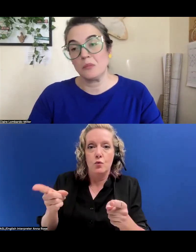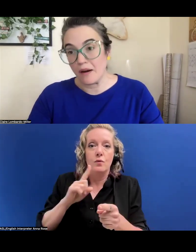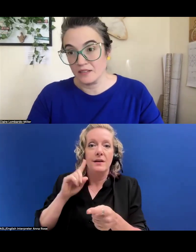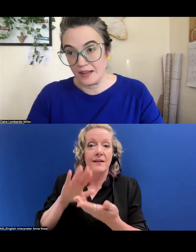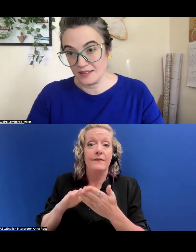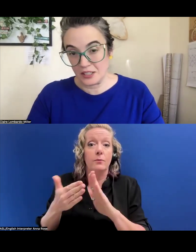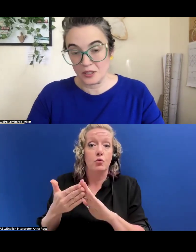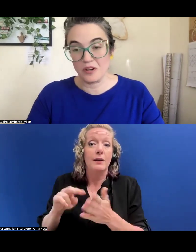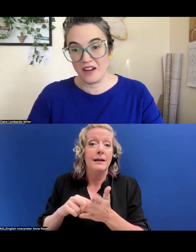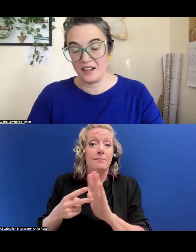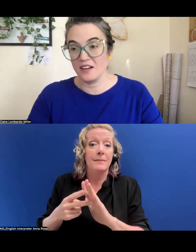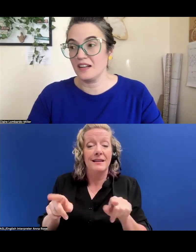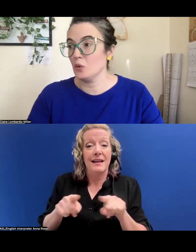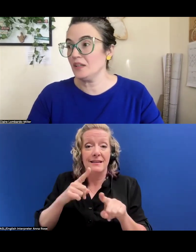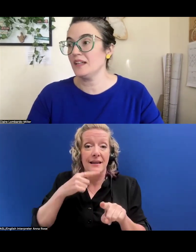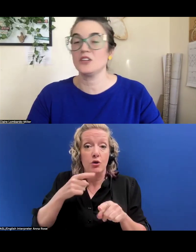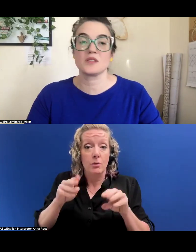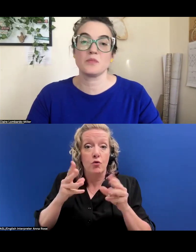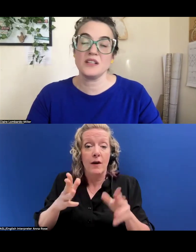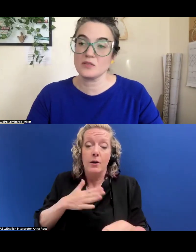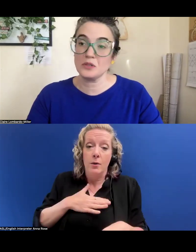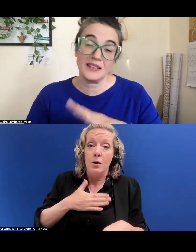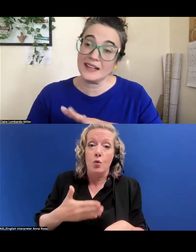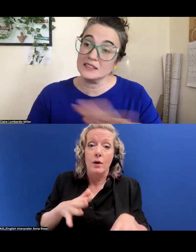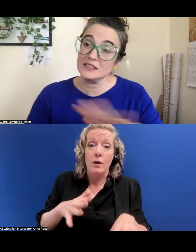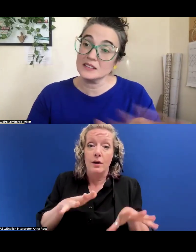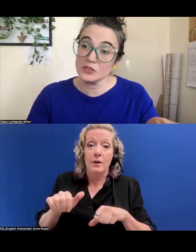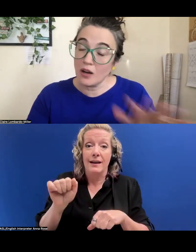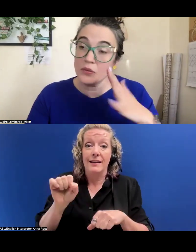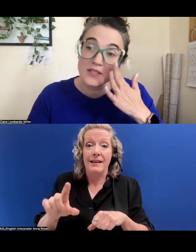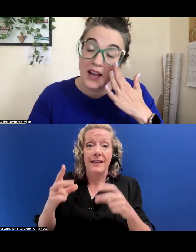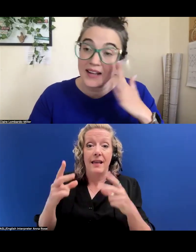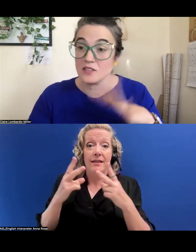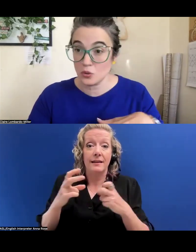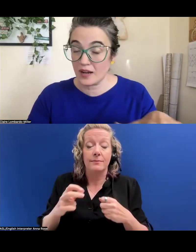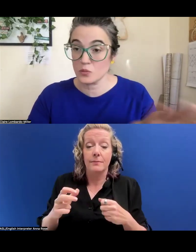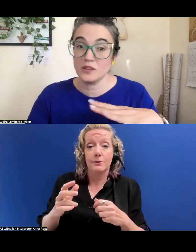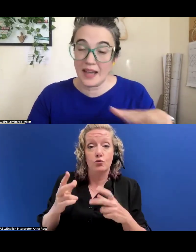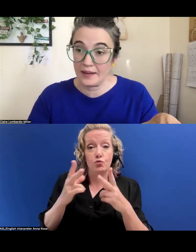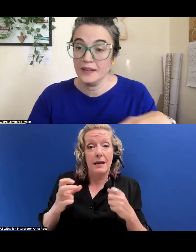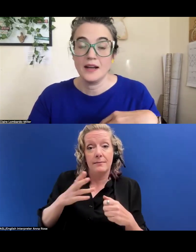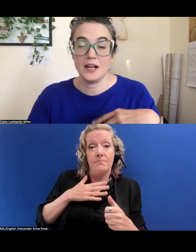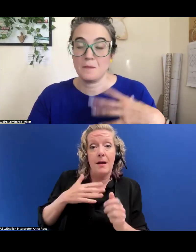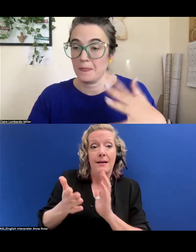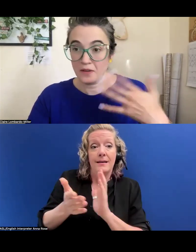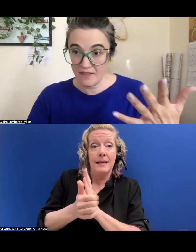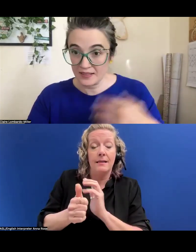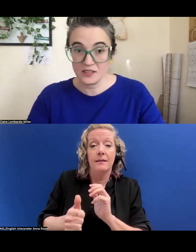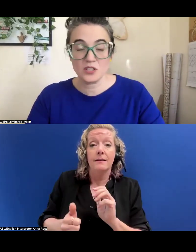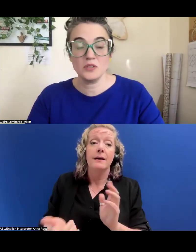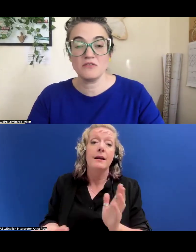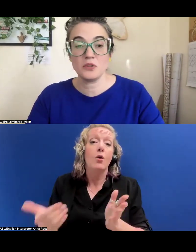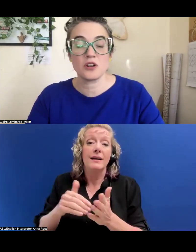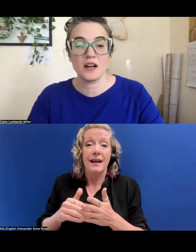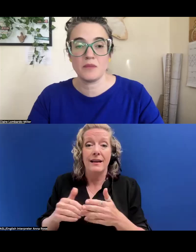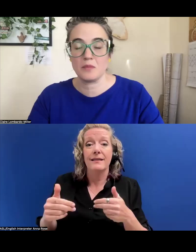a big part of that as a hearing provider. And quickly, I'll just breeze through. And again, this is all in the slides that you guys will get. You'll have access